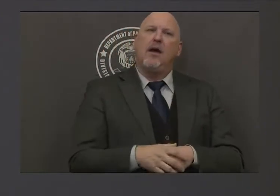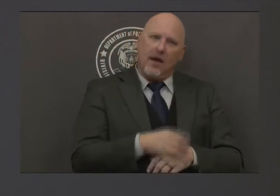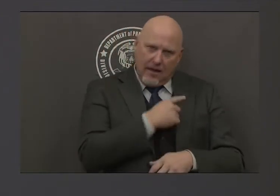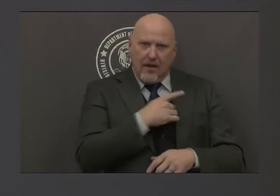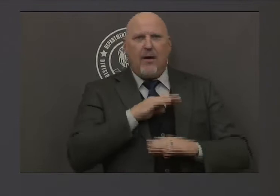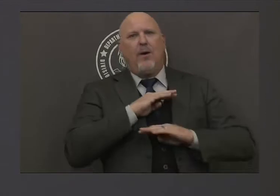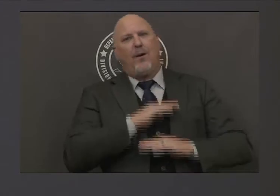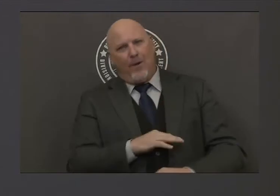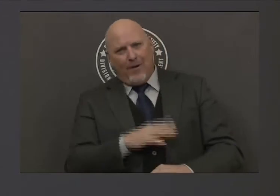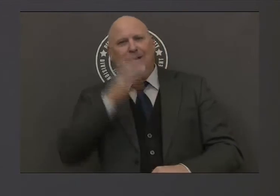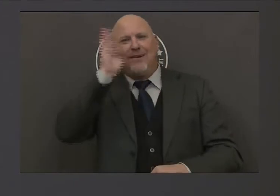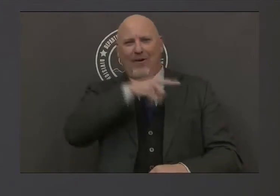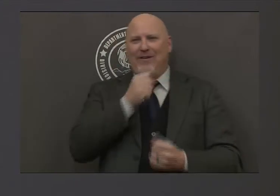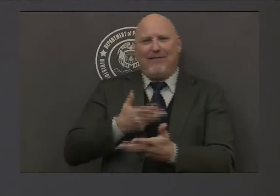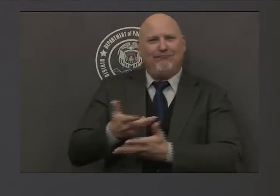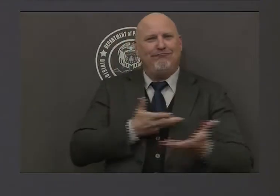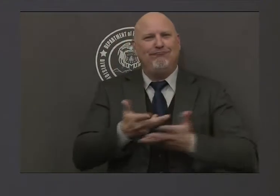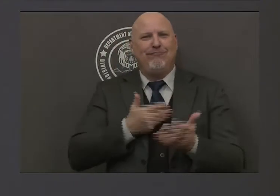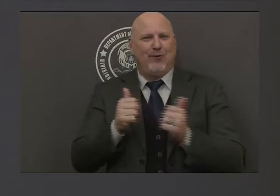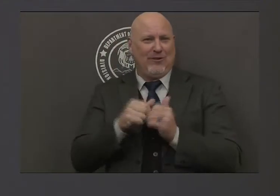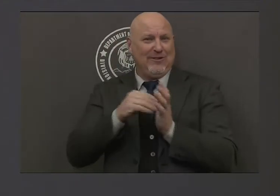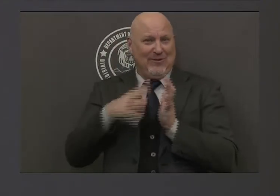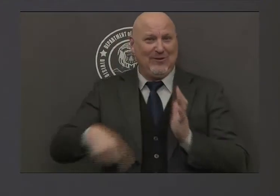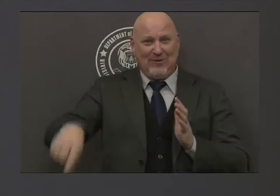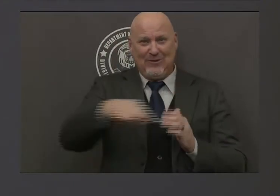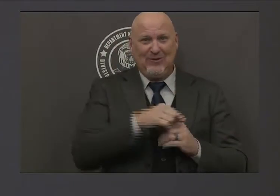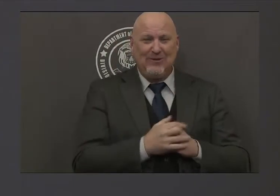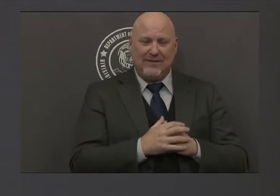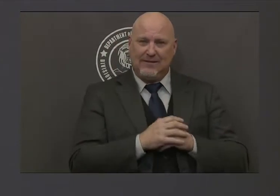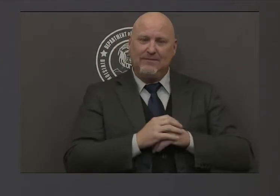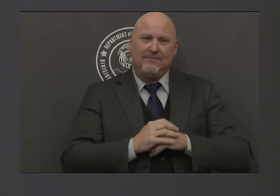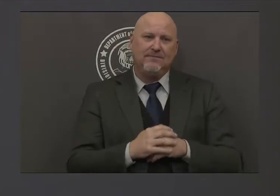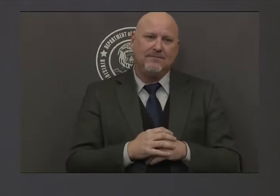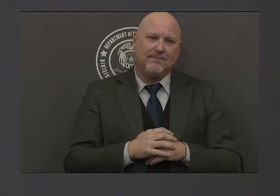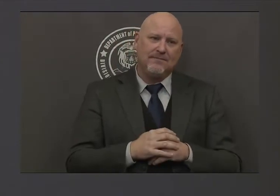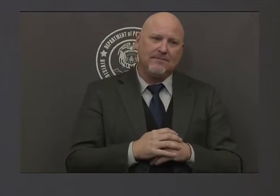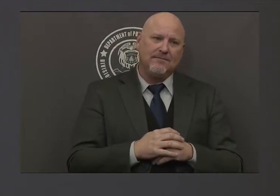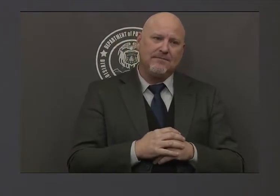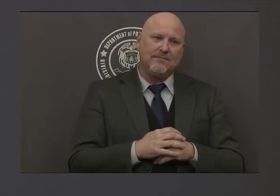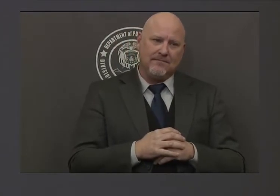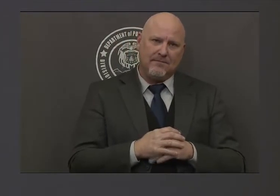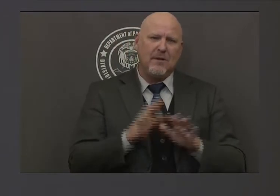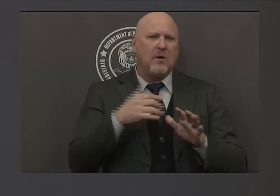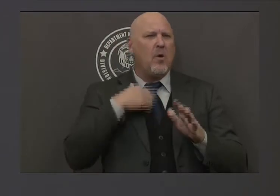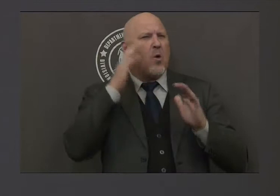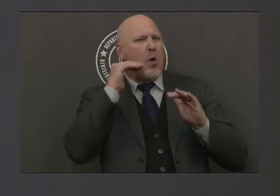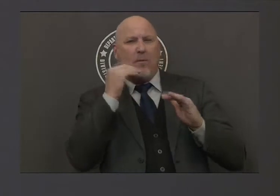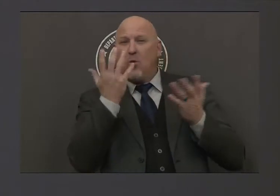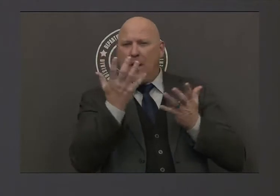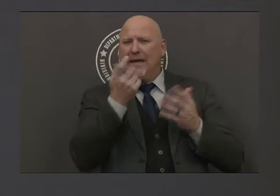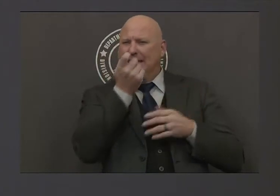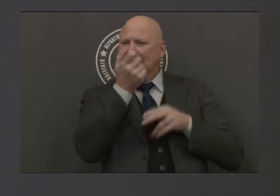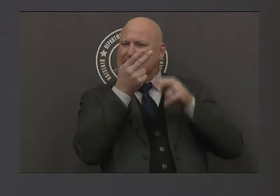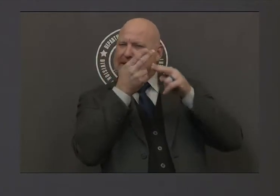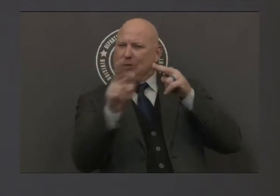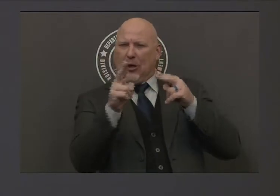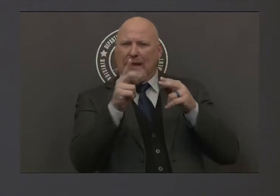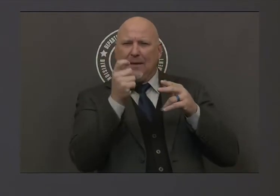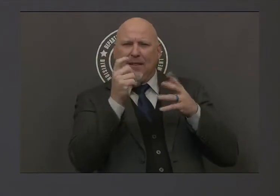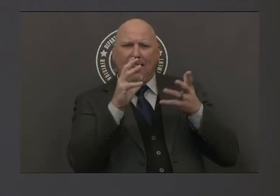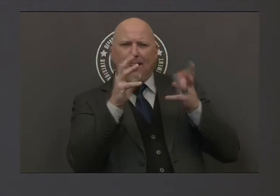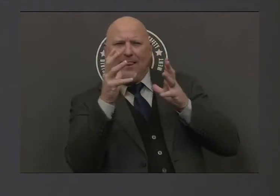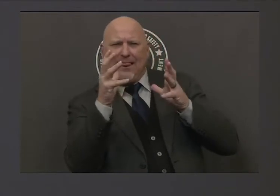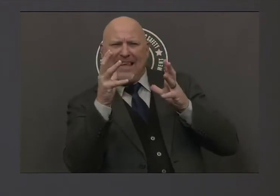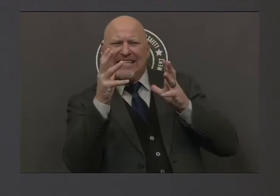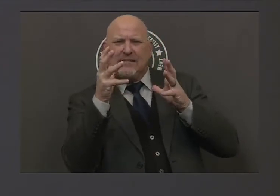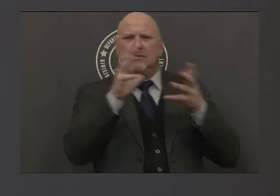they can continue to go to school and teach and have minimal disruption with our in-person teaching that's going on throughout the state. So